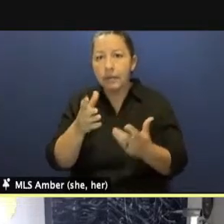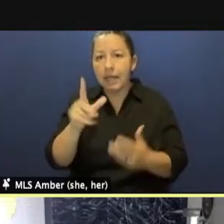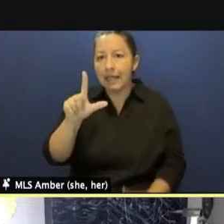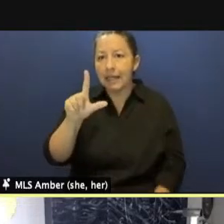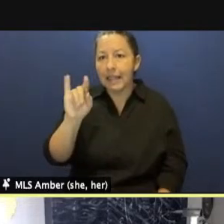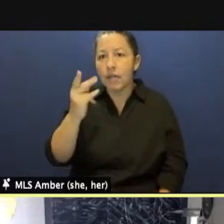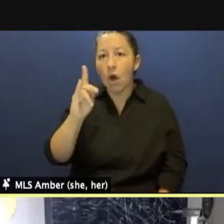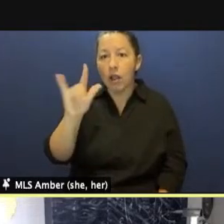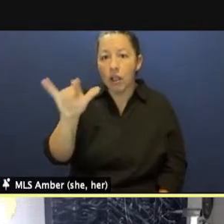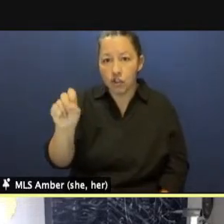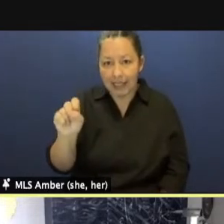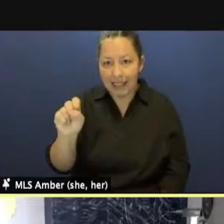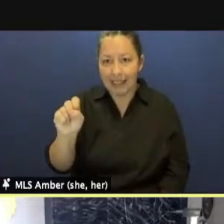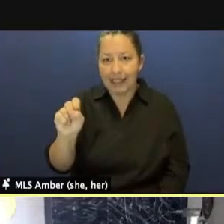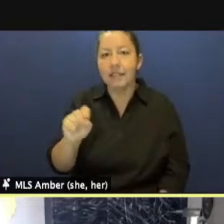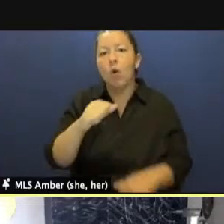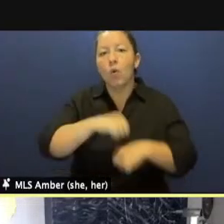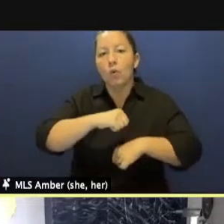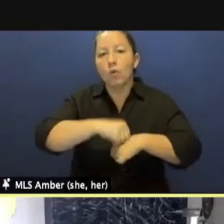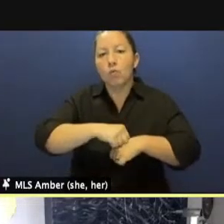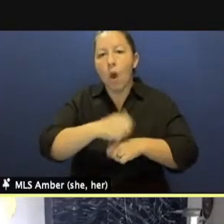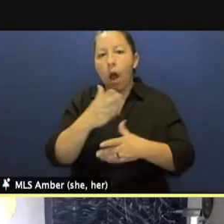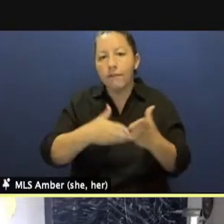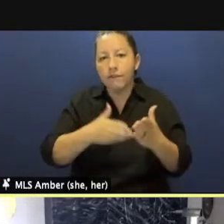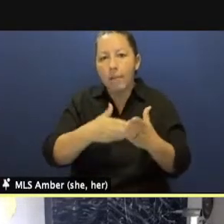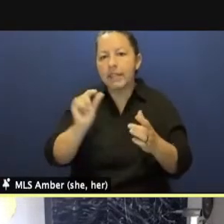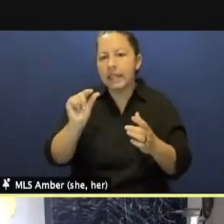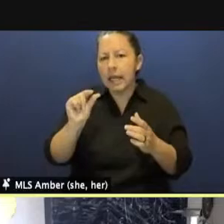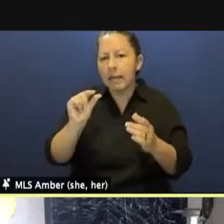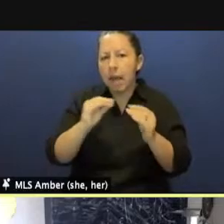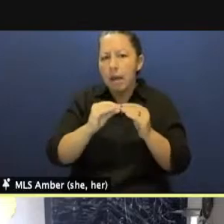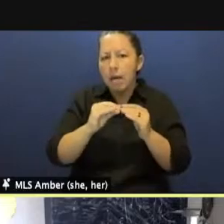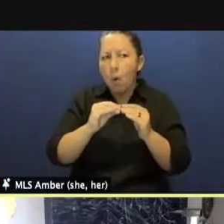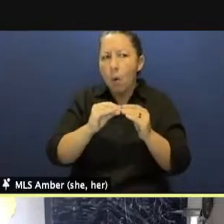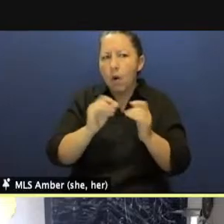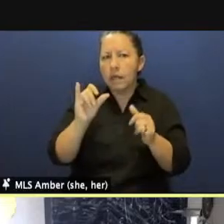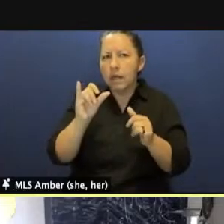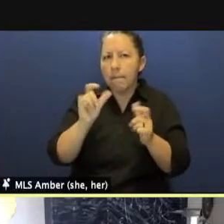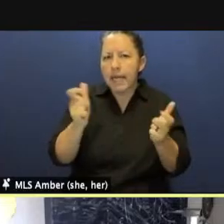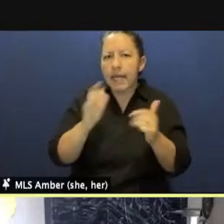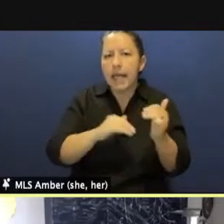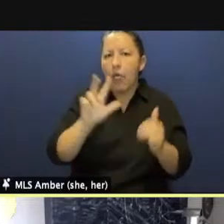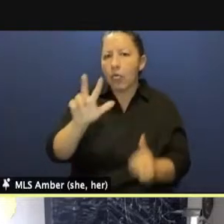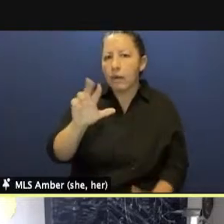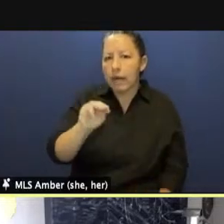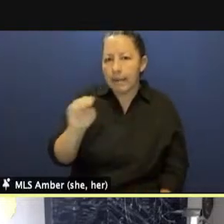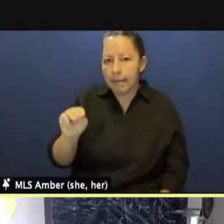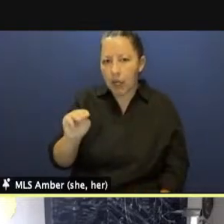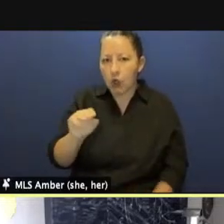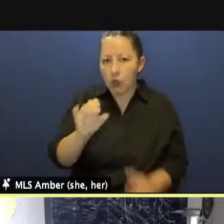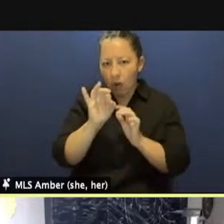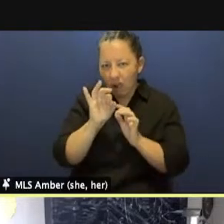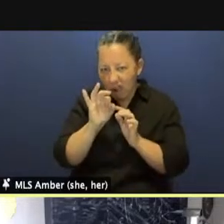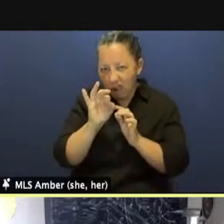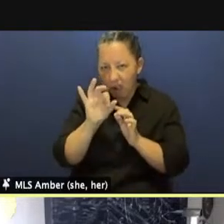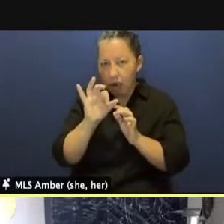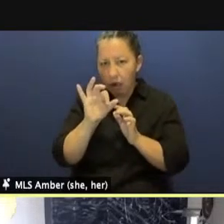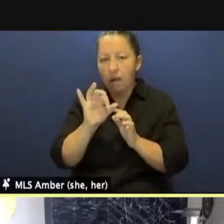lithologies and rock fragments a little greater than 3 millimeters. And to the right are